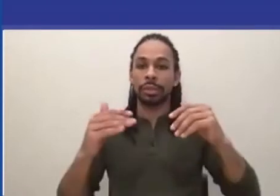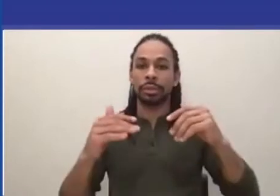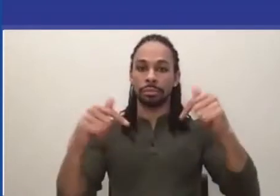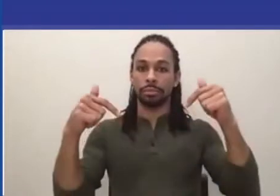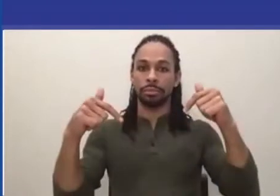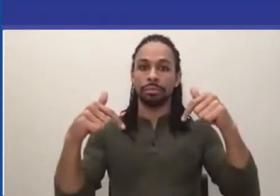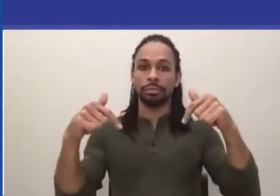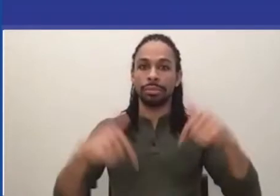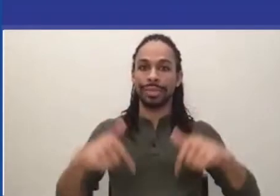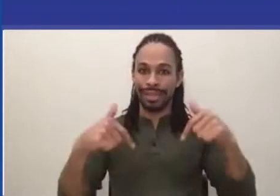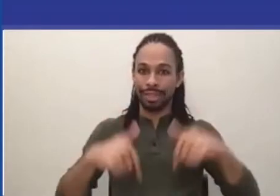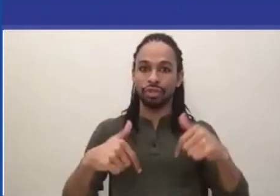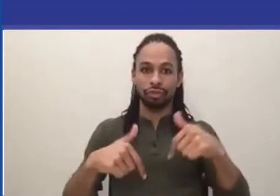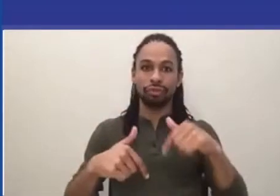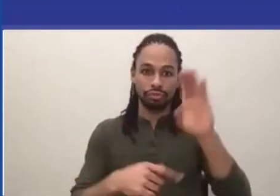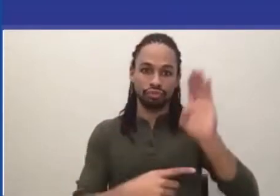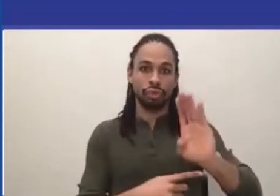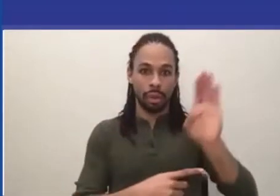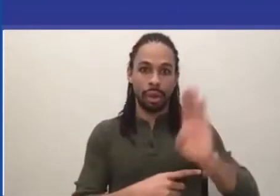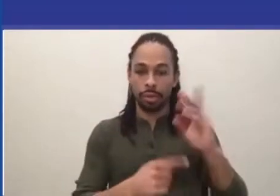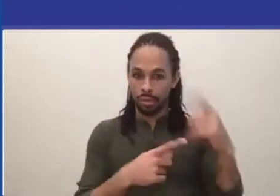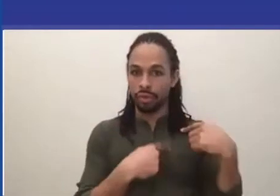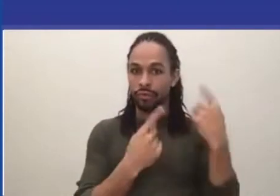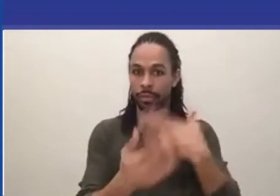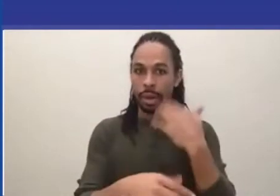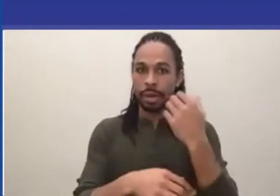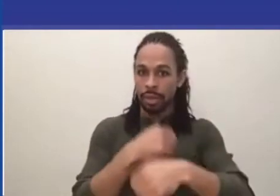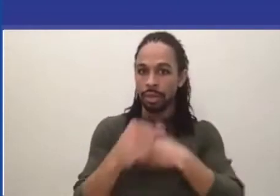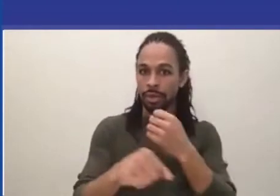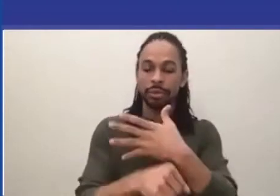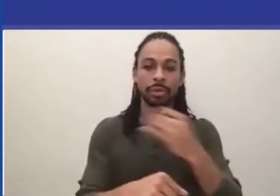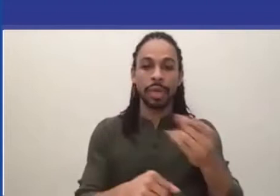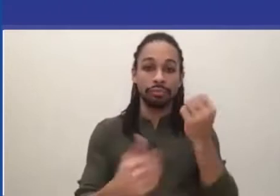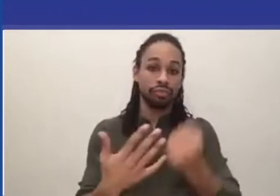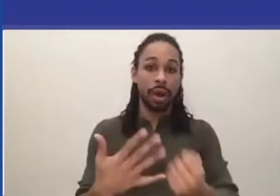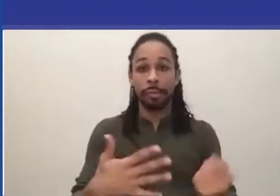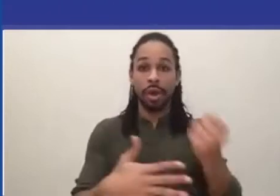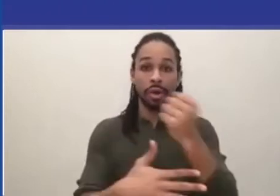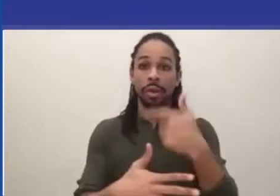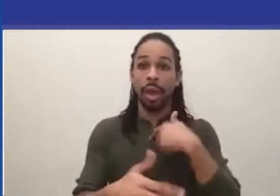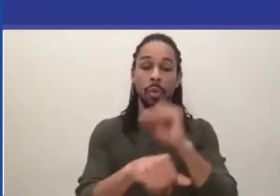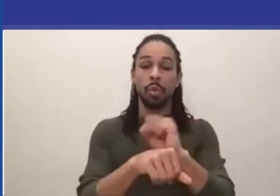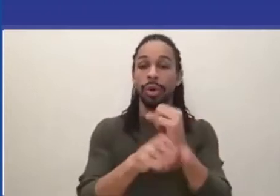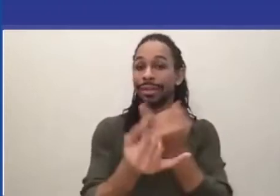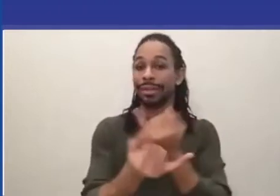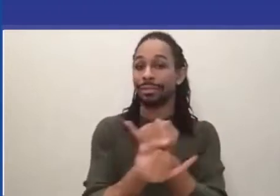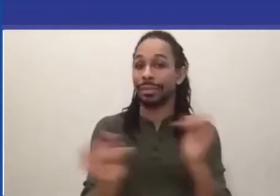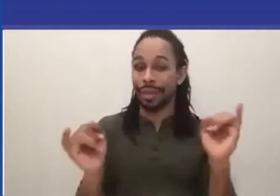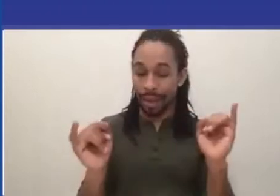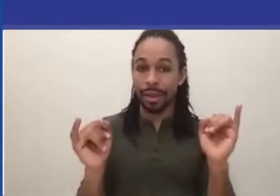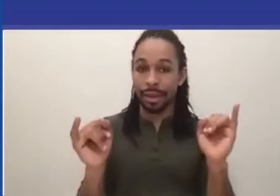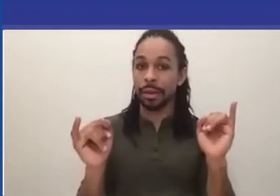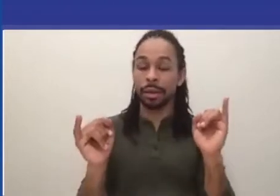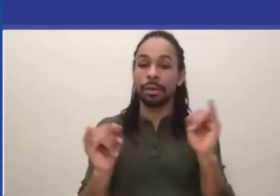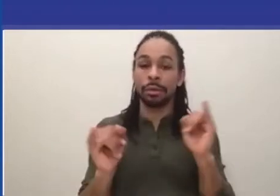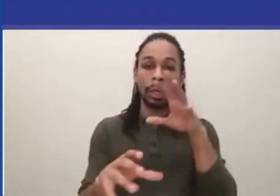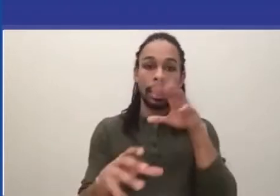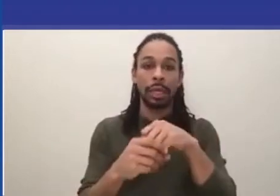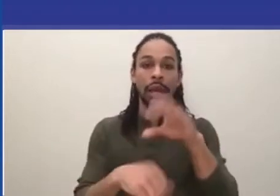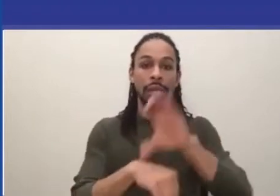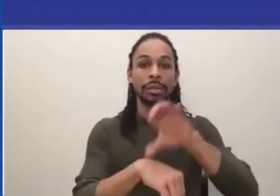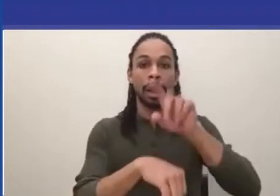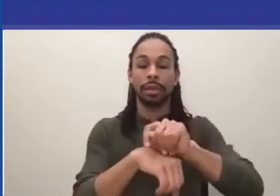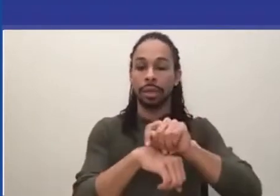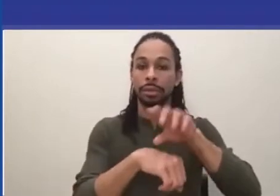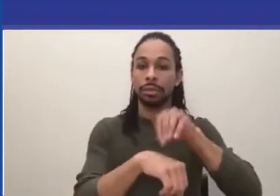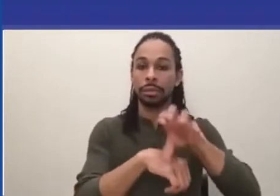now I'm working independently and consulting, is provide field work and assistance with public programming,